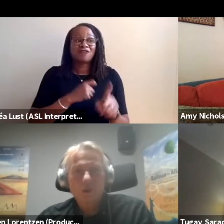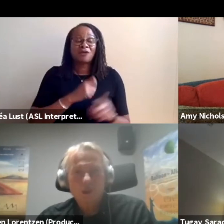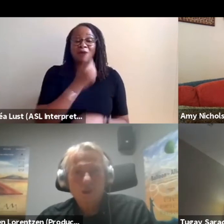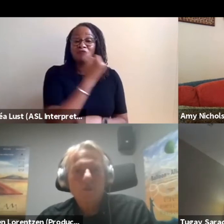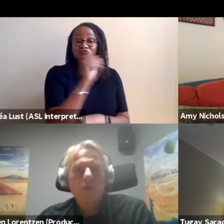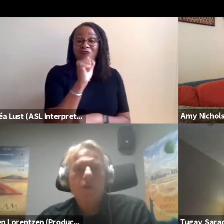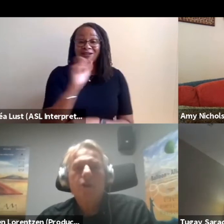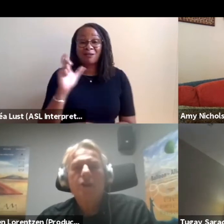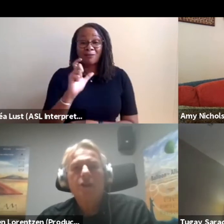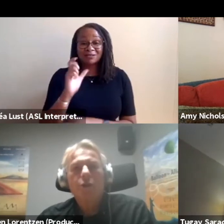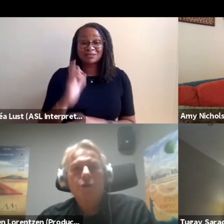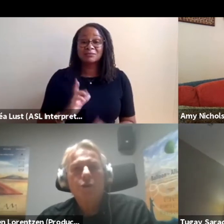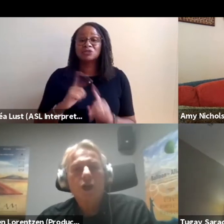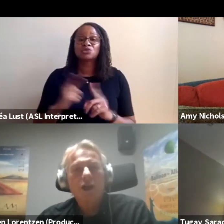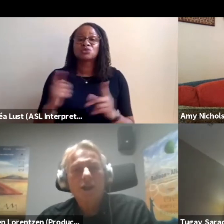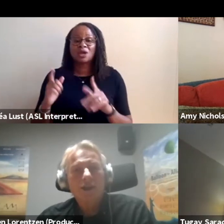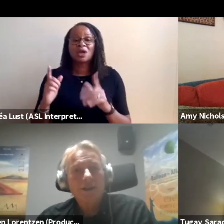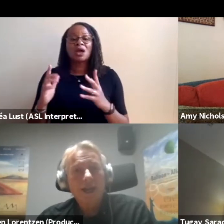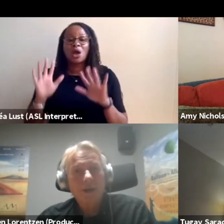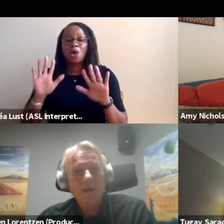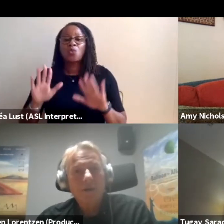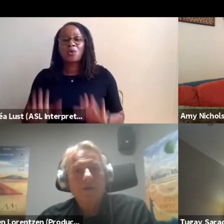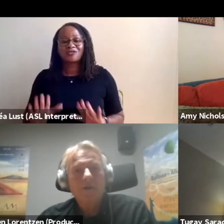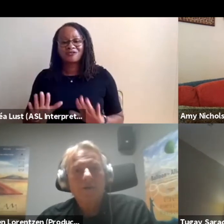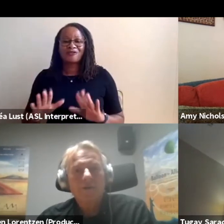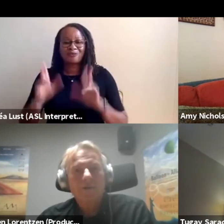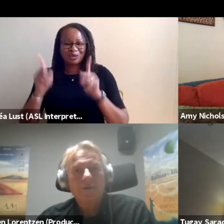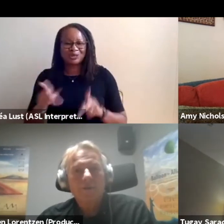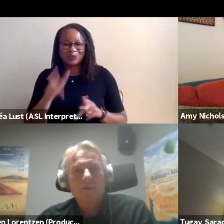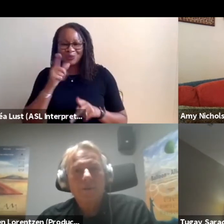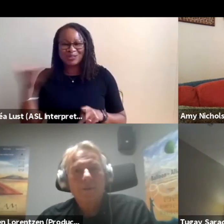Muslim to the wonderful guy he is now.